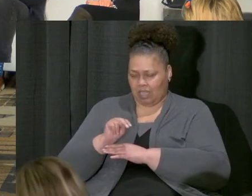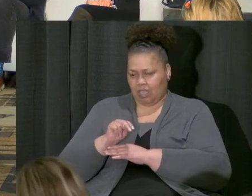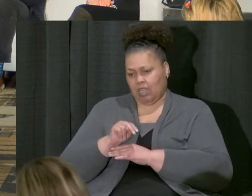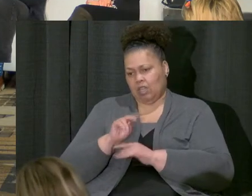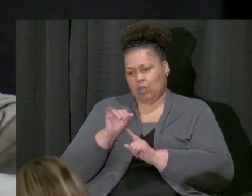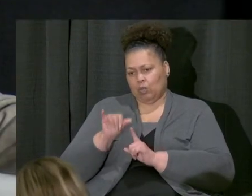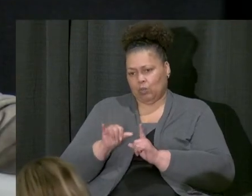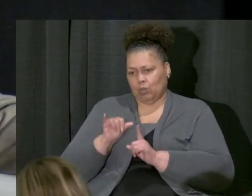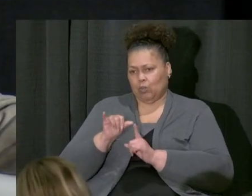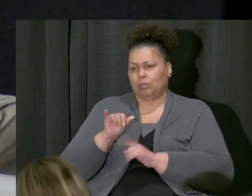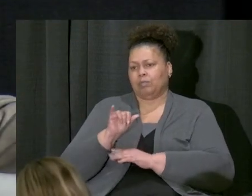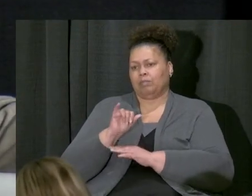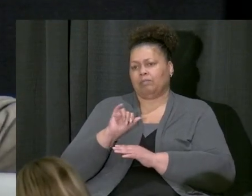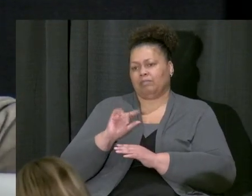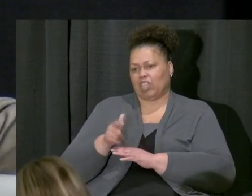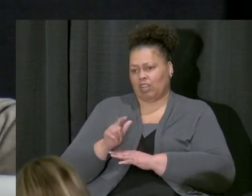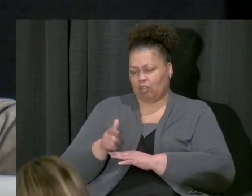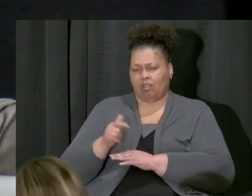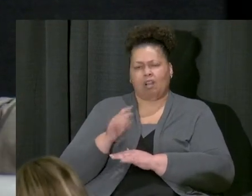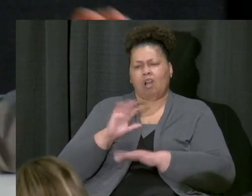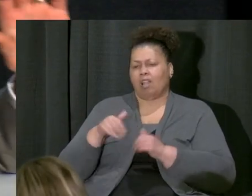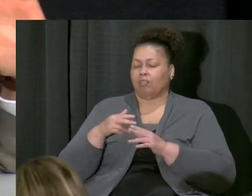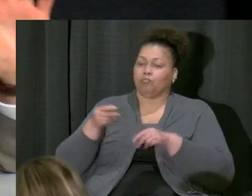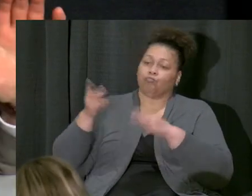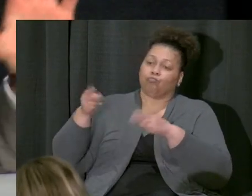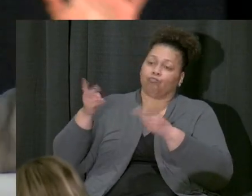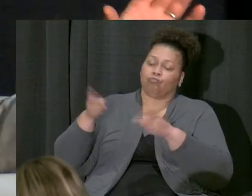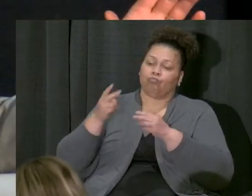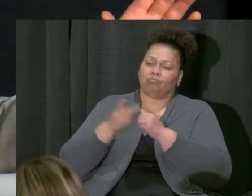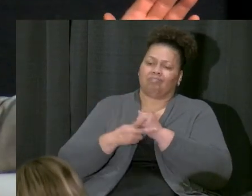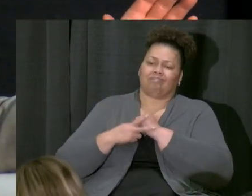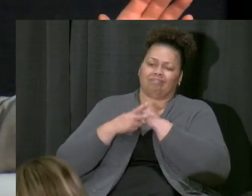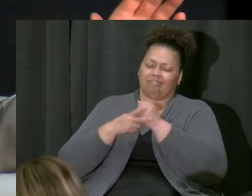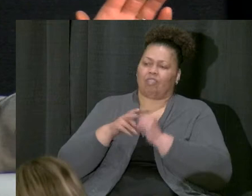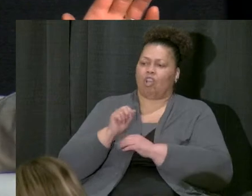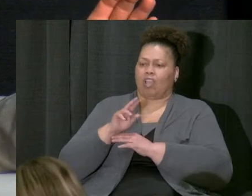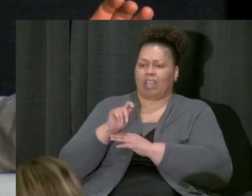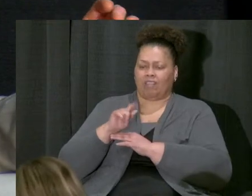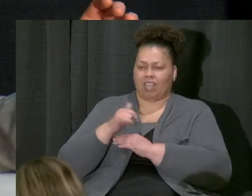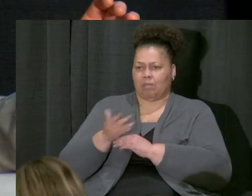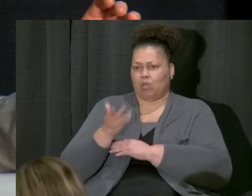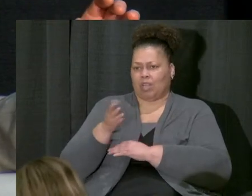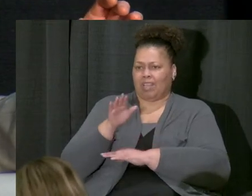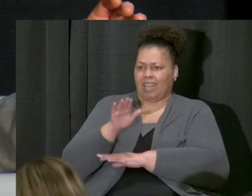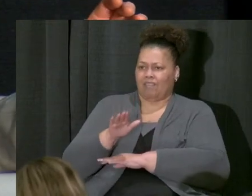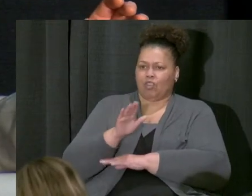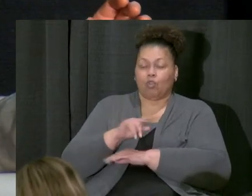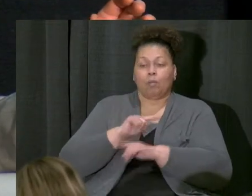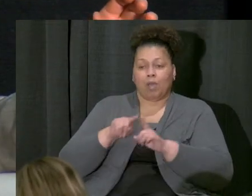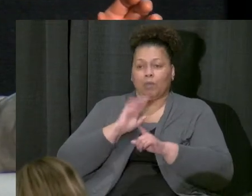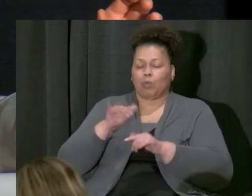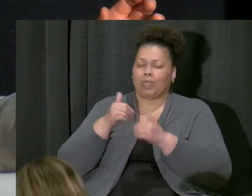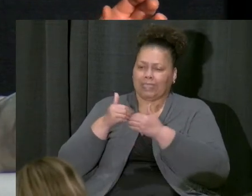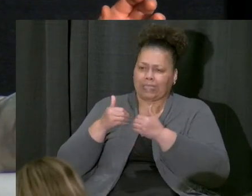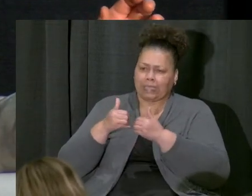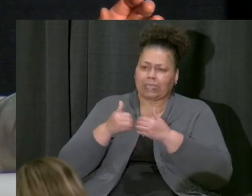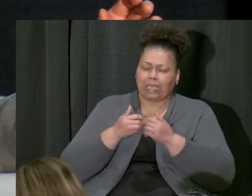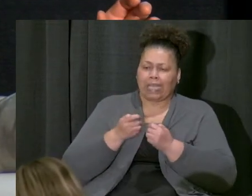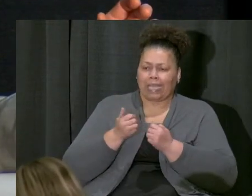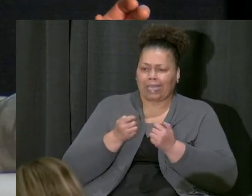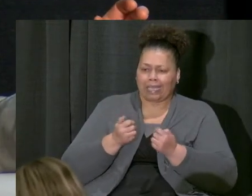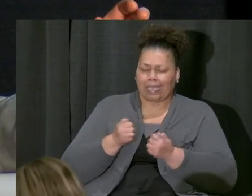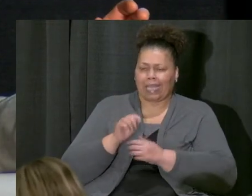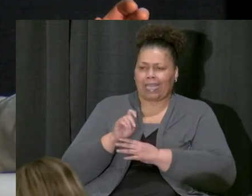YouTube channel. They're all up there now, archived as morning and afternoon for each day, but they will be broken up by session as soon as they get a chance to edit it. So